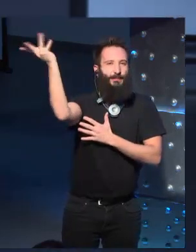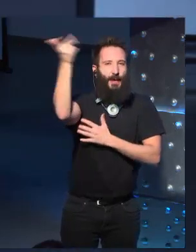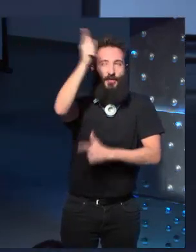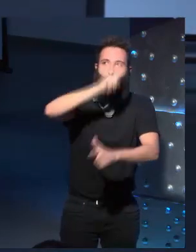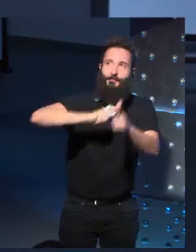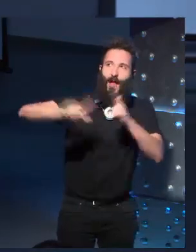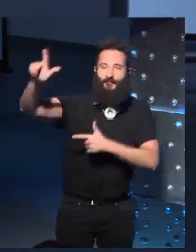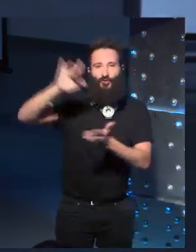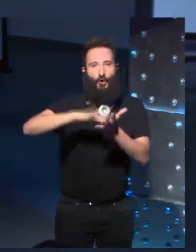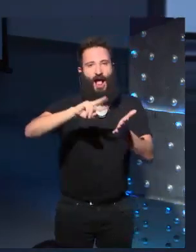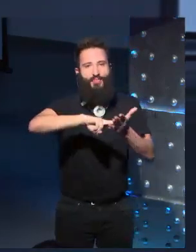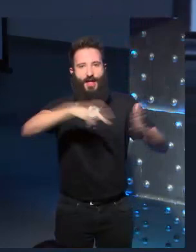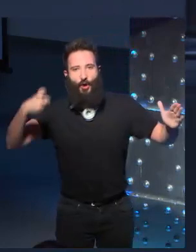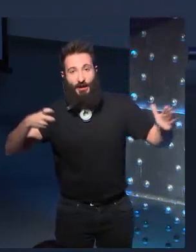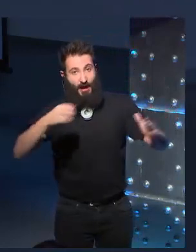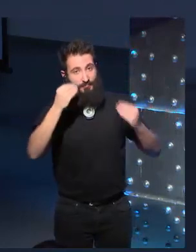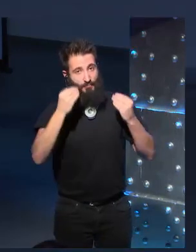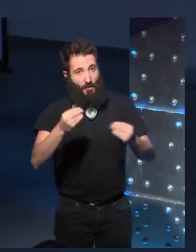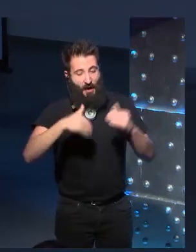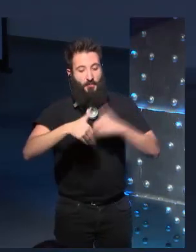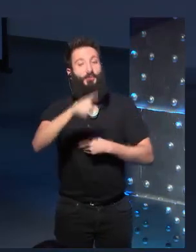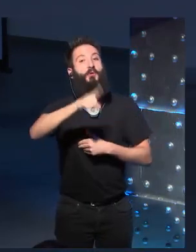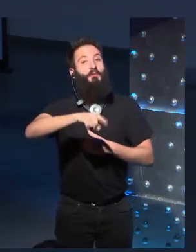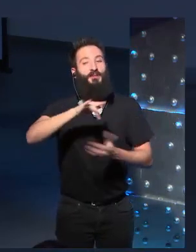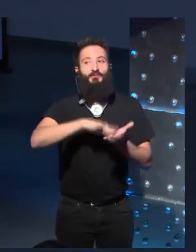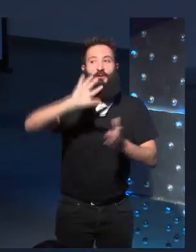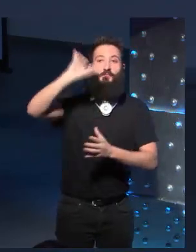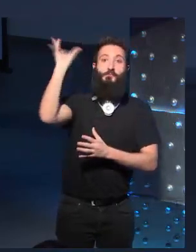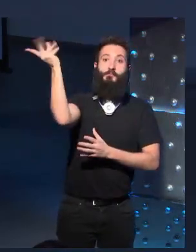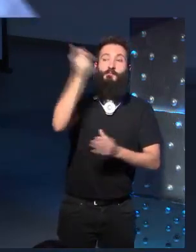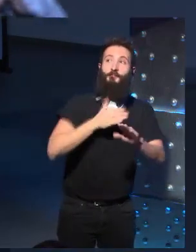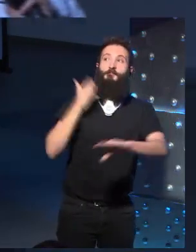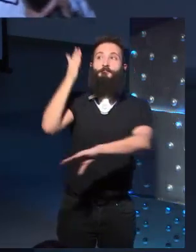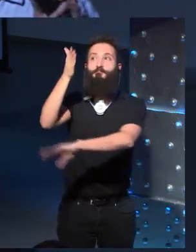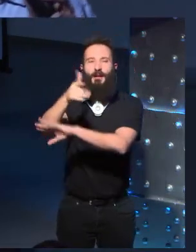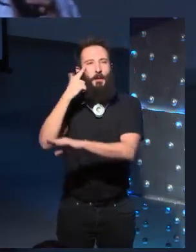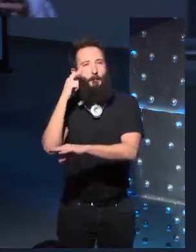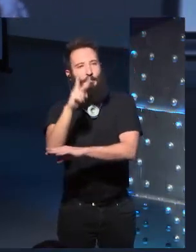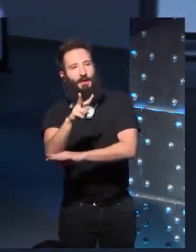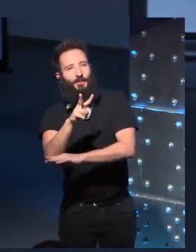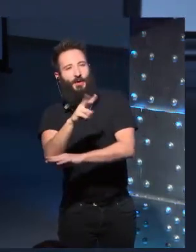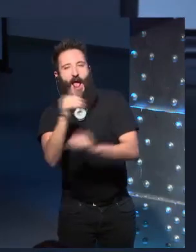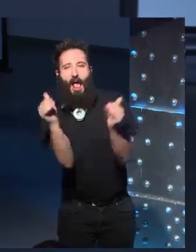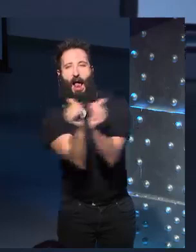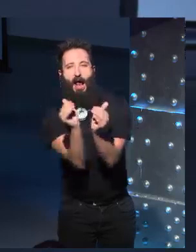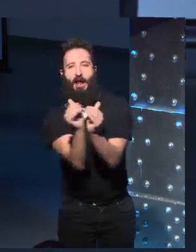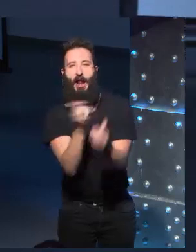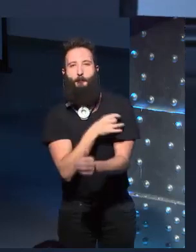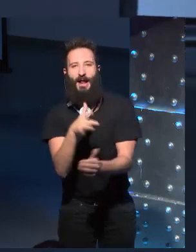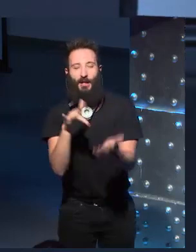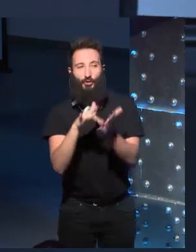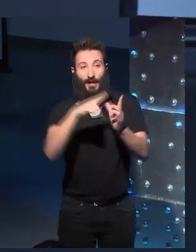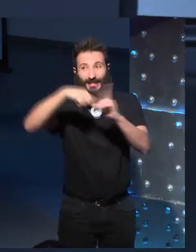in a month or so, and you travel in space, and you see a white dwarf next to a huge star, don't